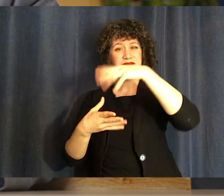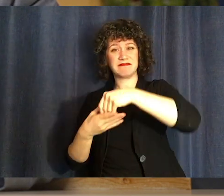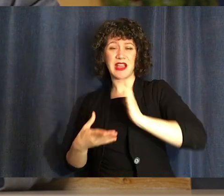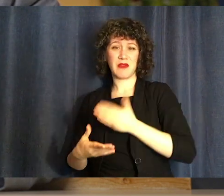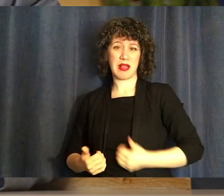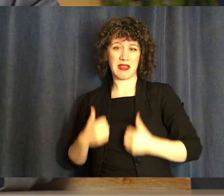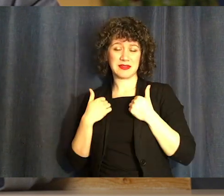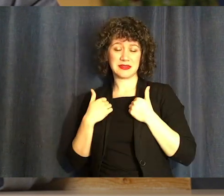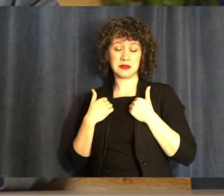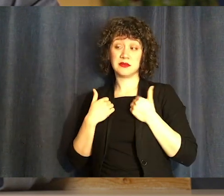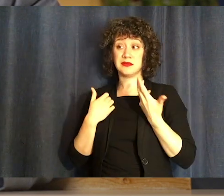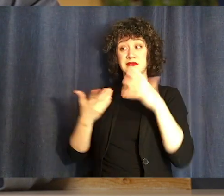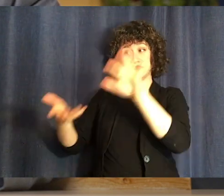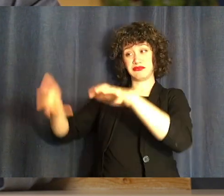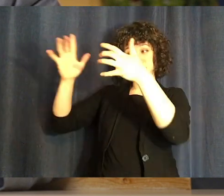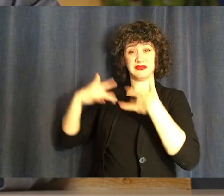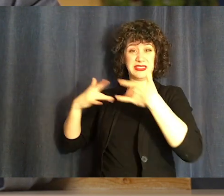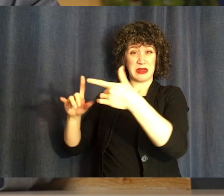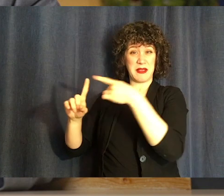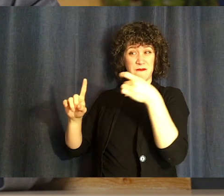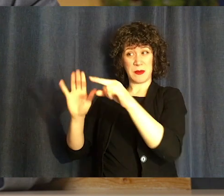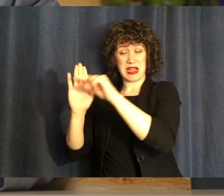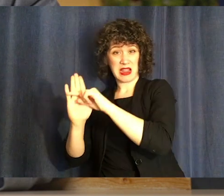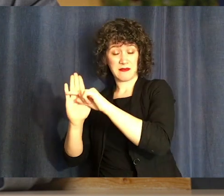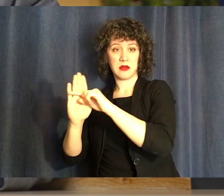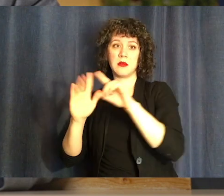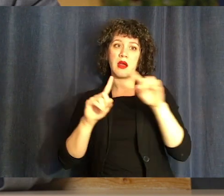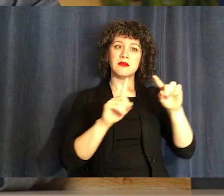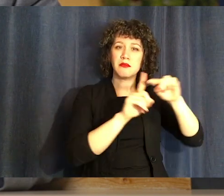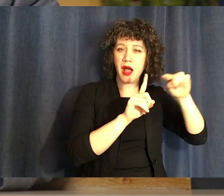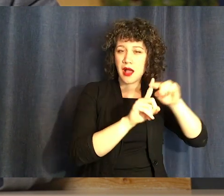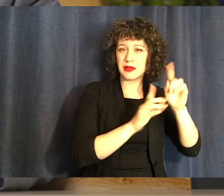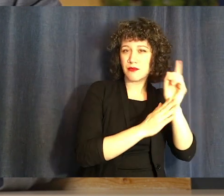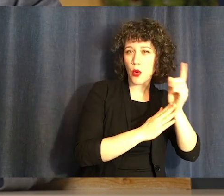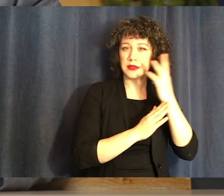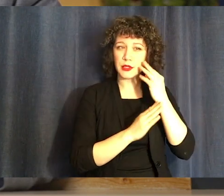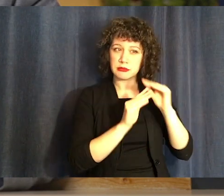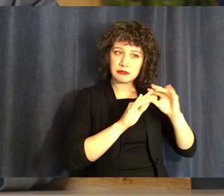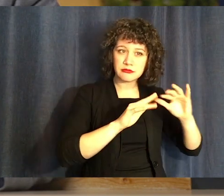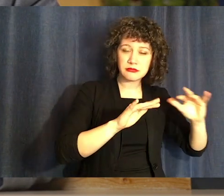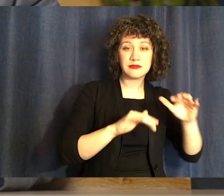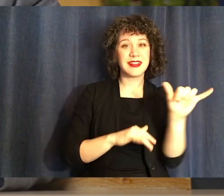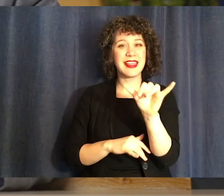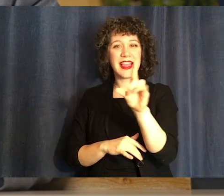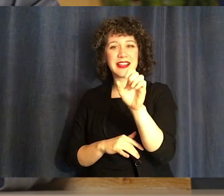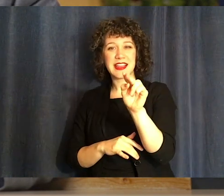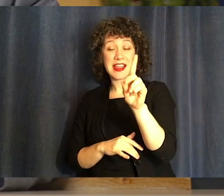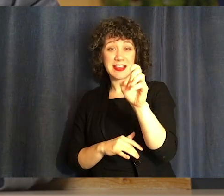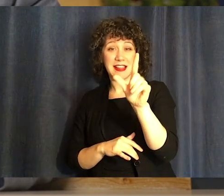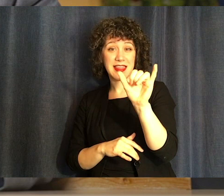always born of something negative, positive moments and experiences often emerge. Like a dandelion growing through concrete or